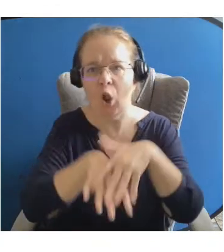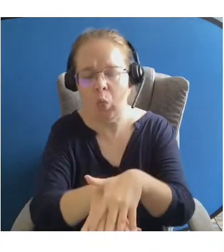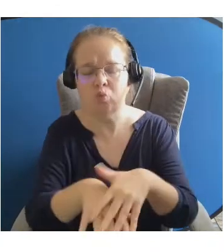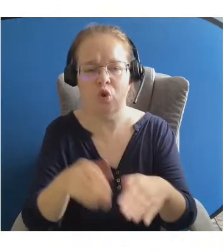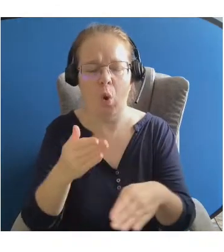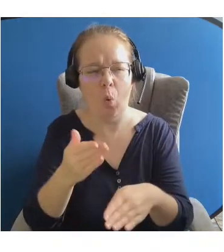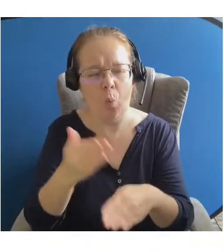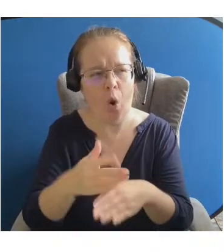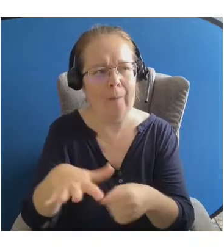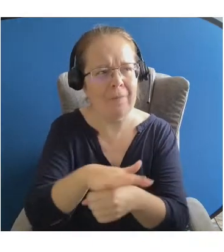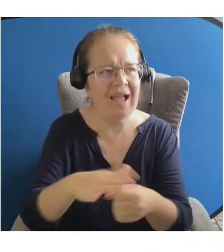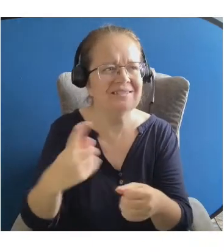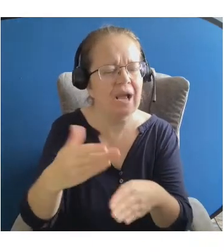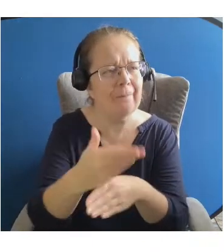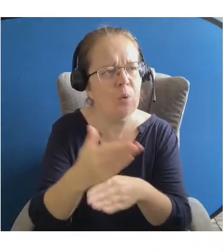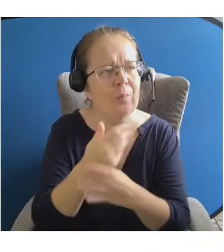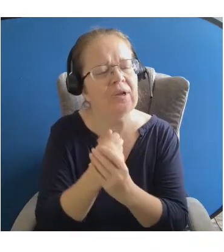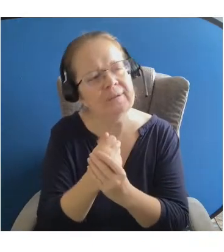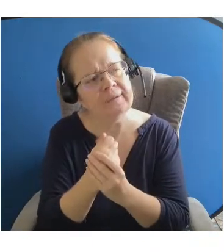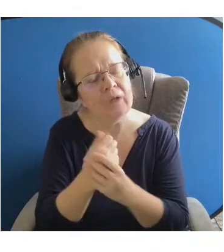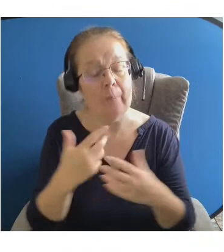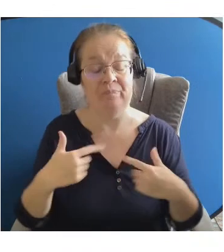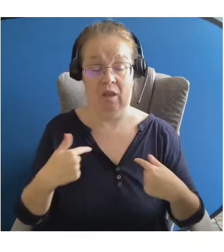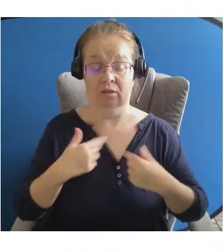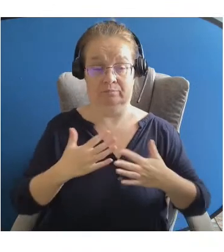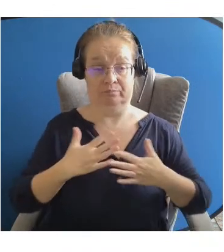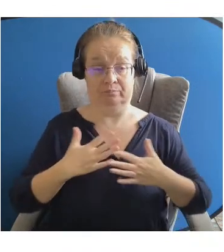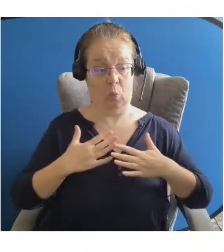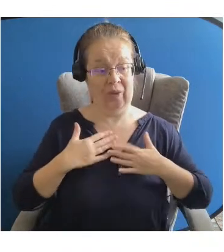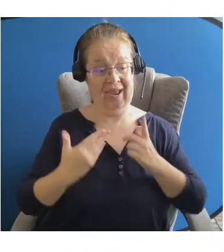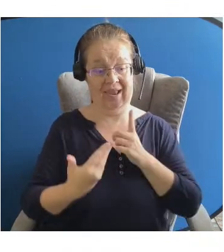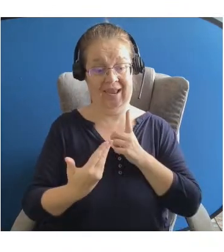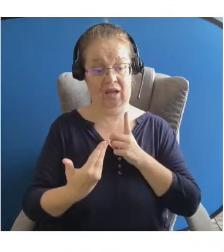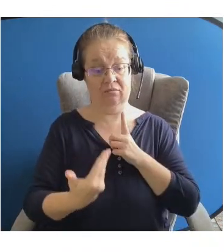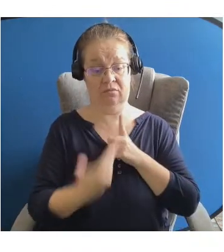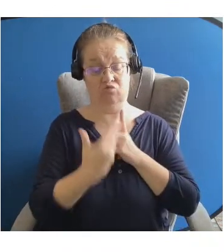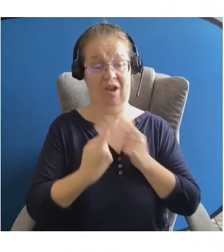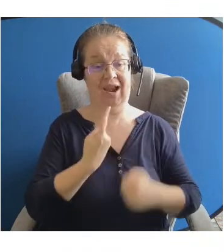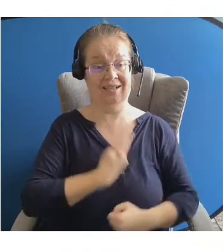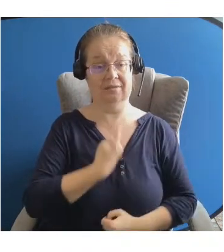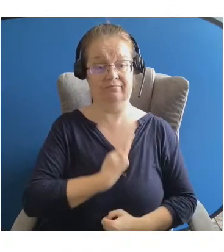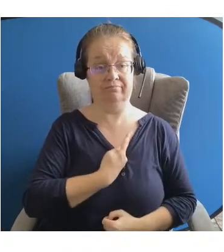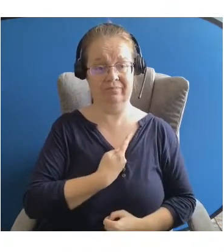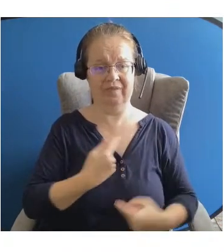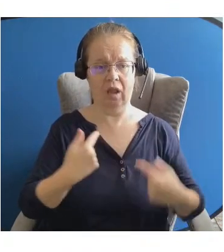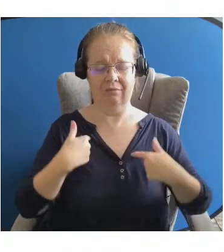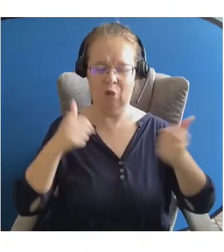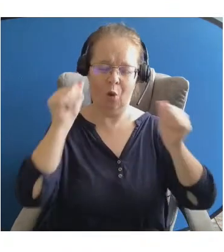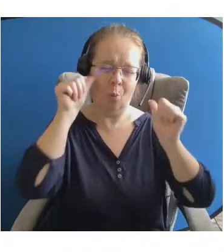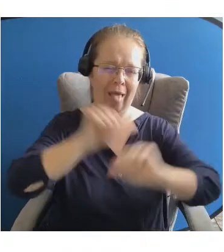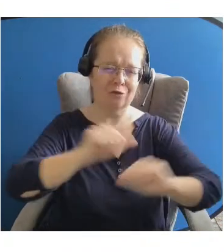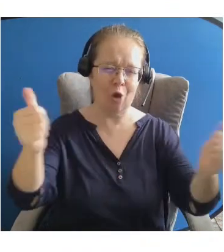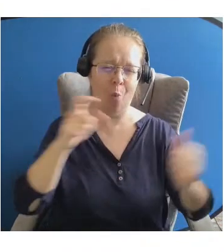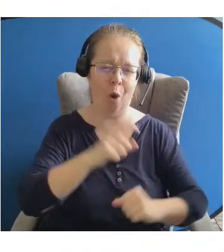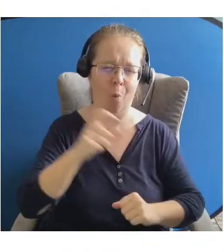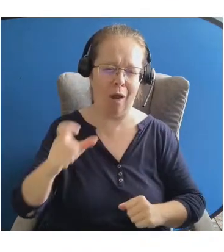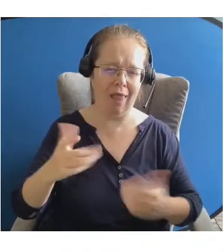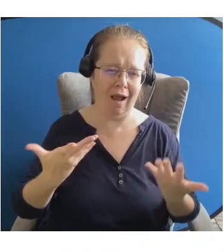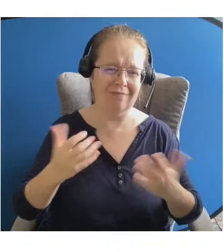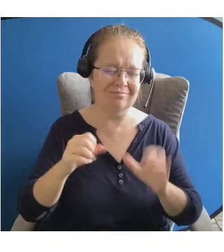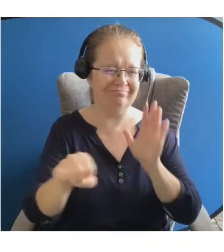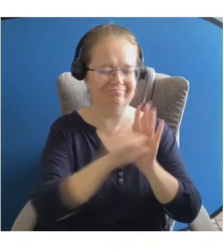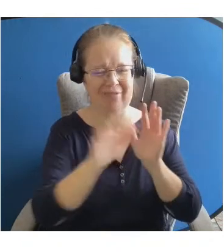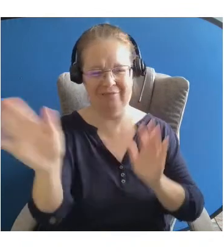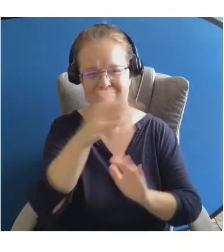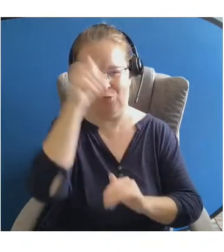employment, we recognize we have a very well-known brand. It does attract